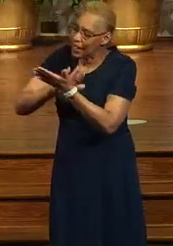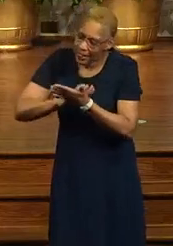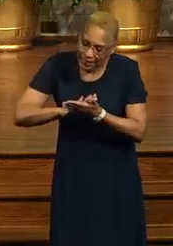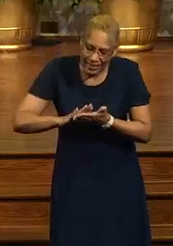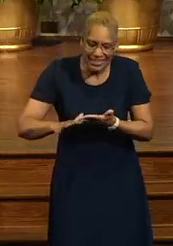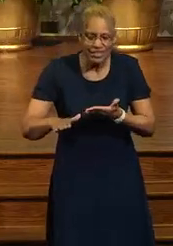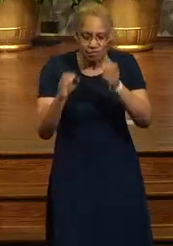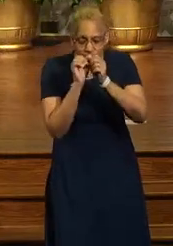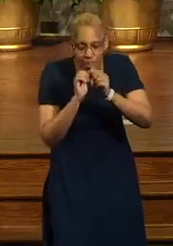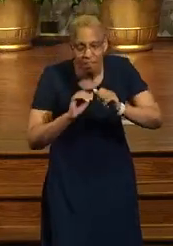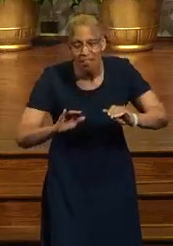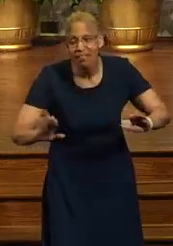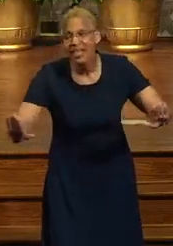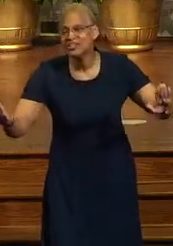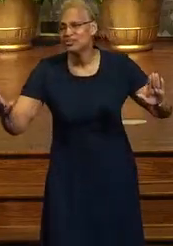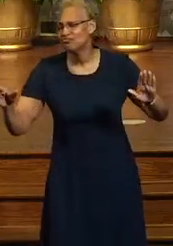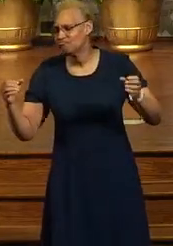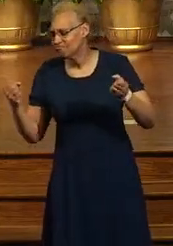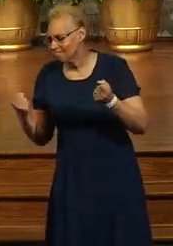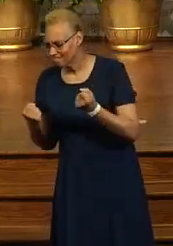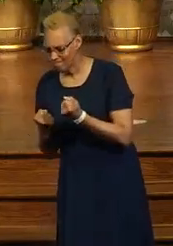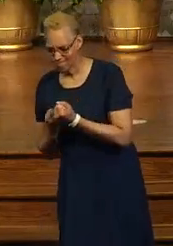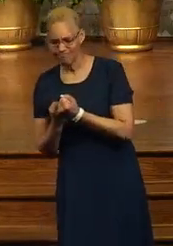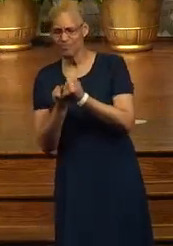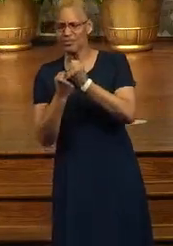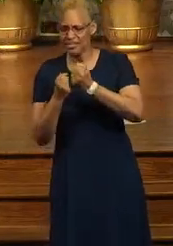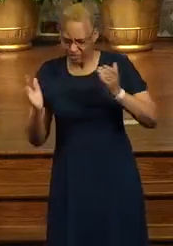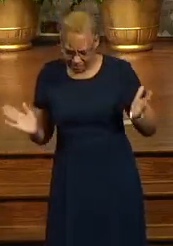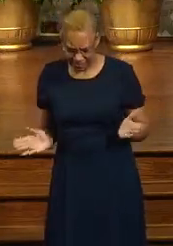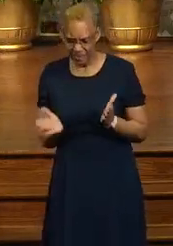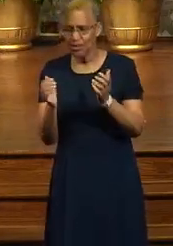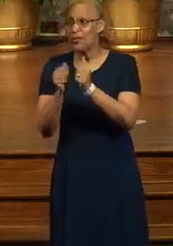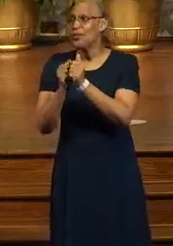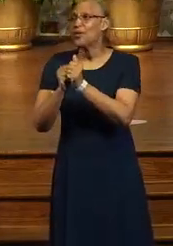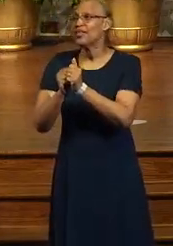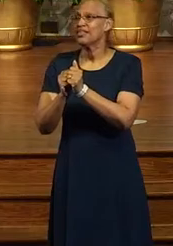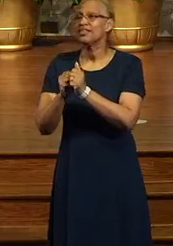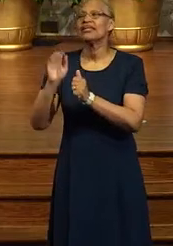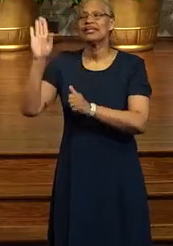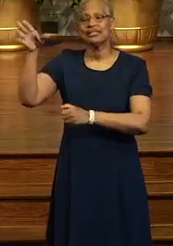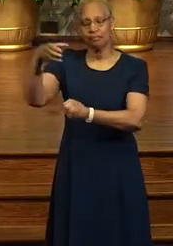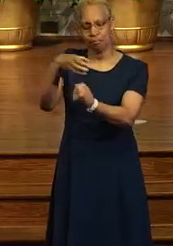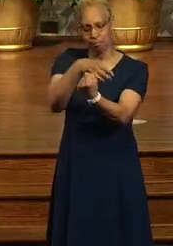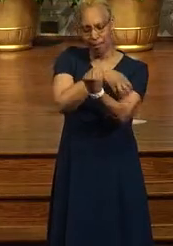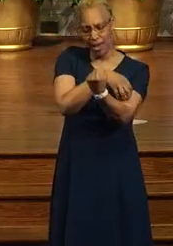you. He will sustain you with his love.